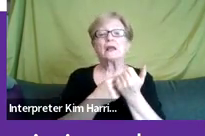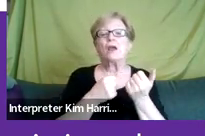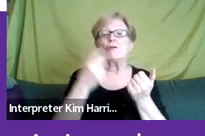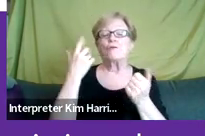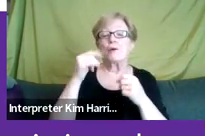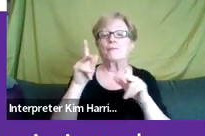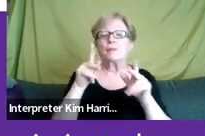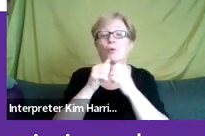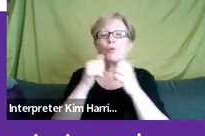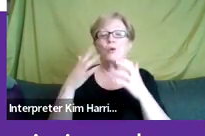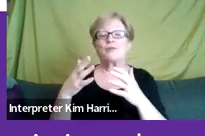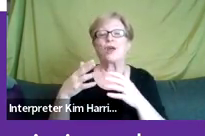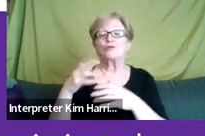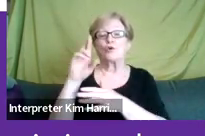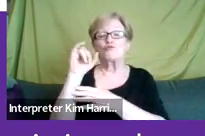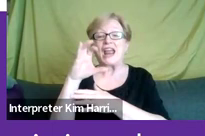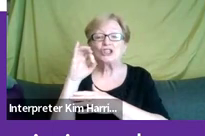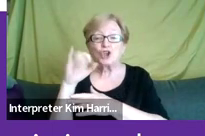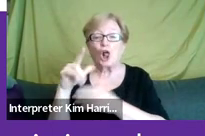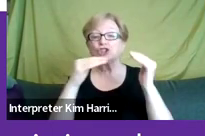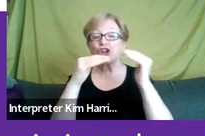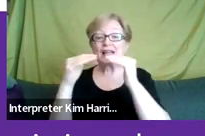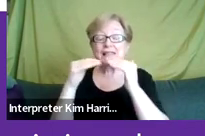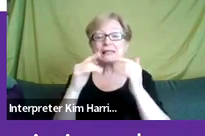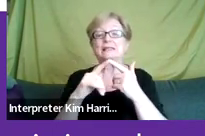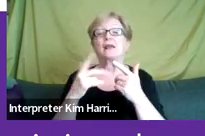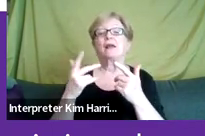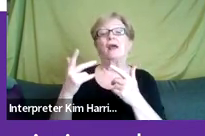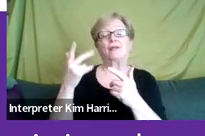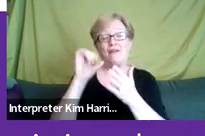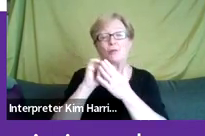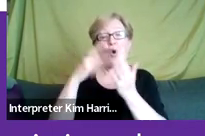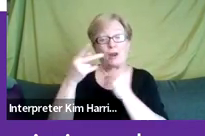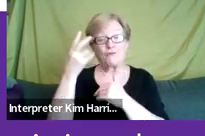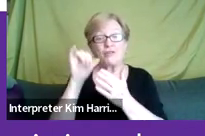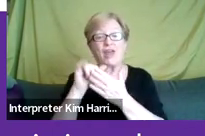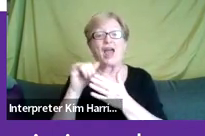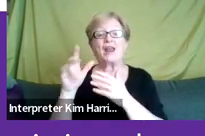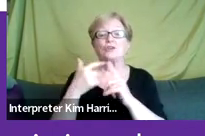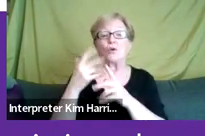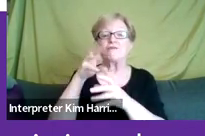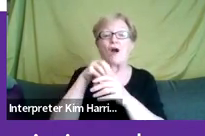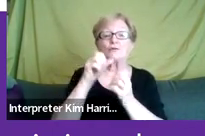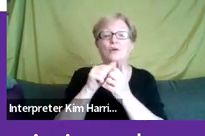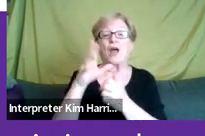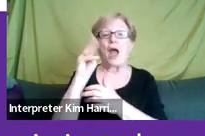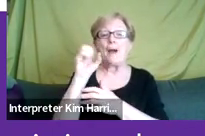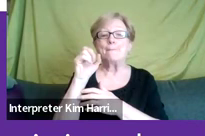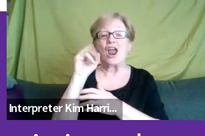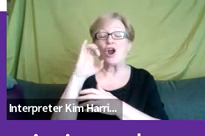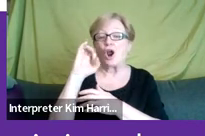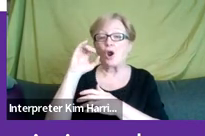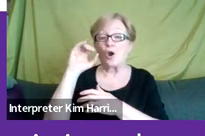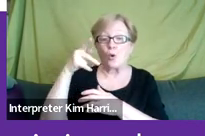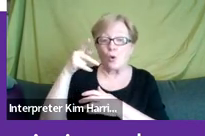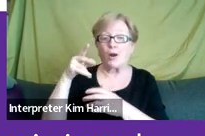justice space. So I also partake in that, in AmeriCorps Public Allies as